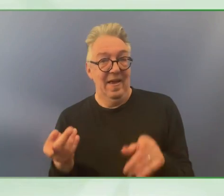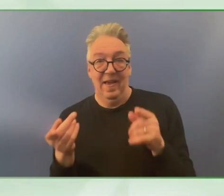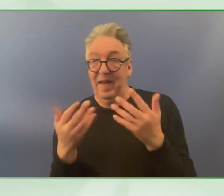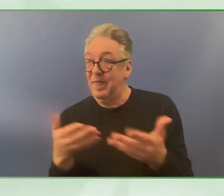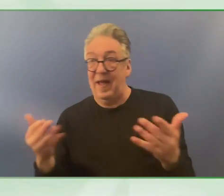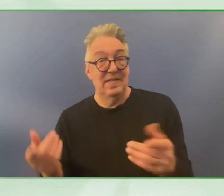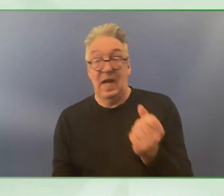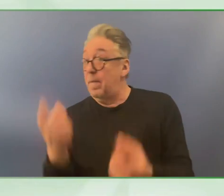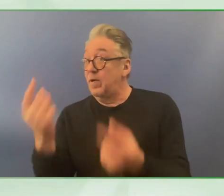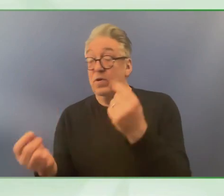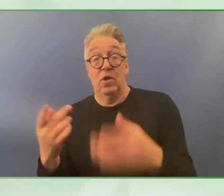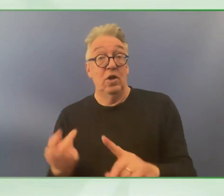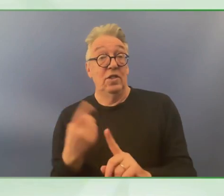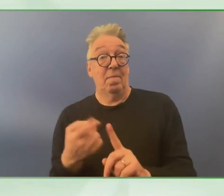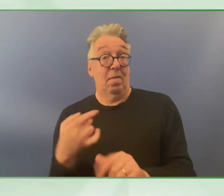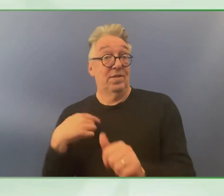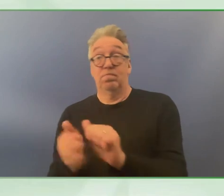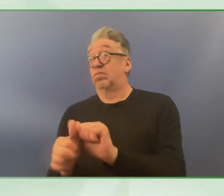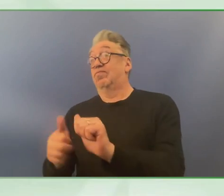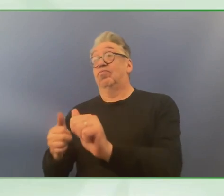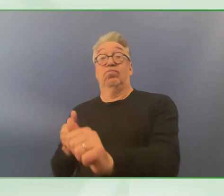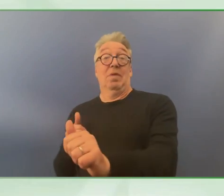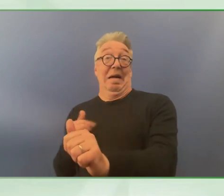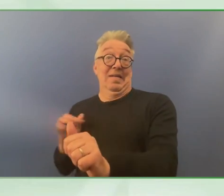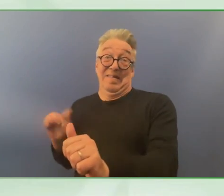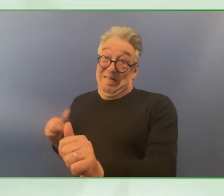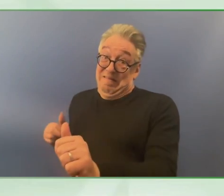lose that point, and we cannot get there at the last ones.